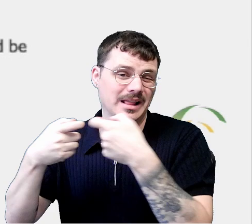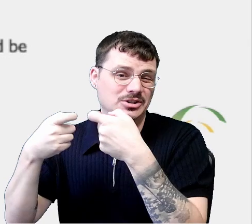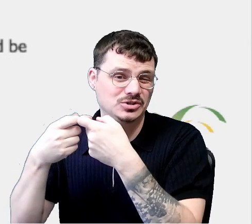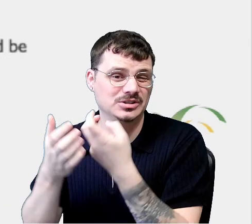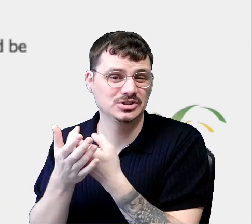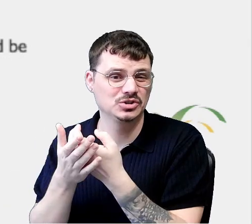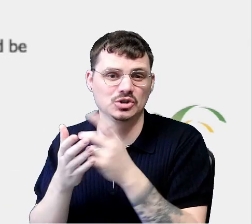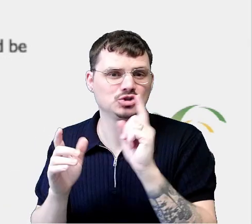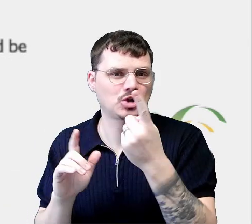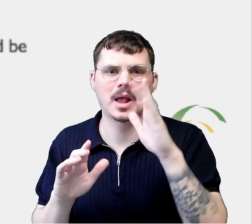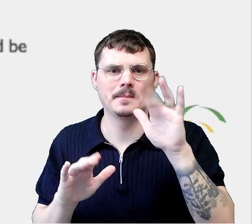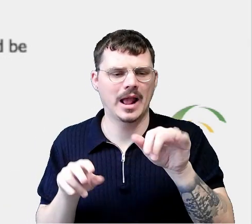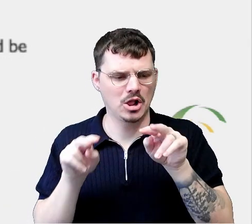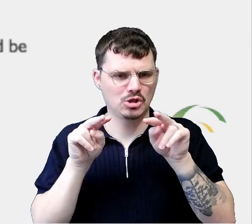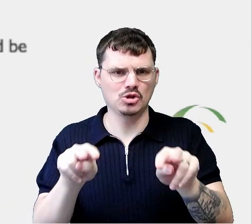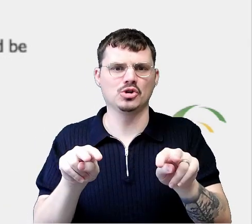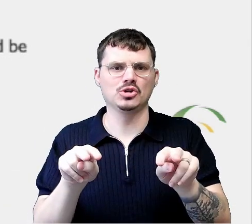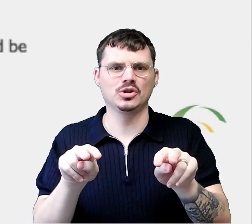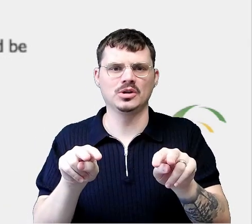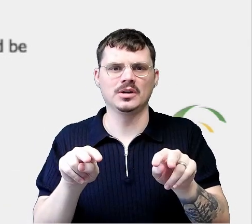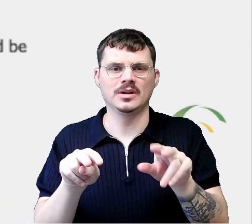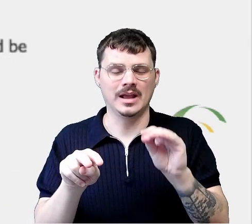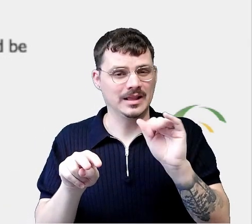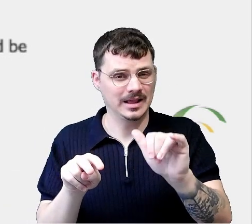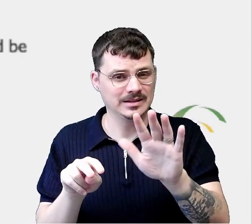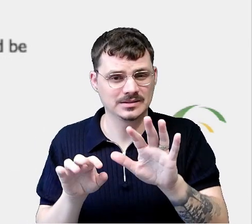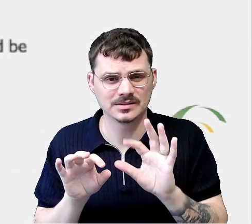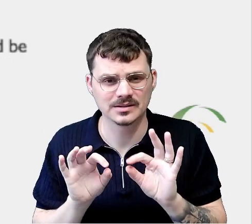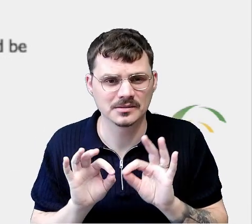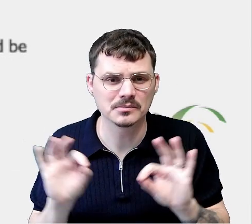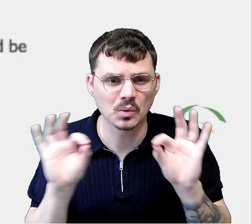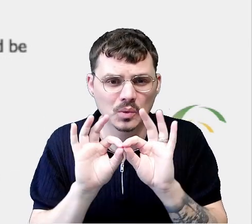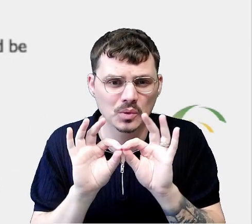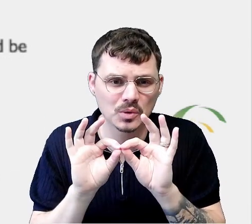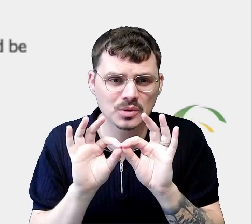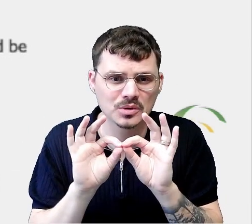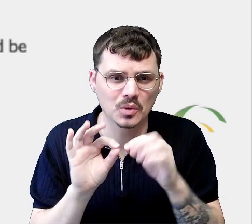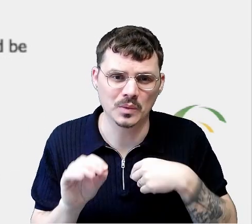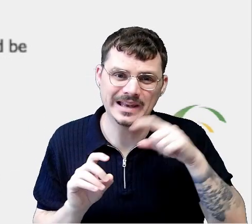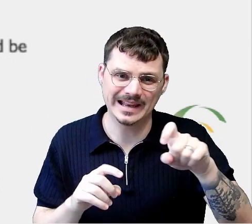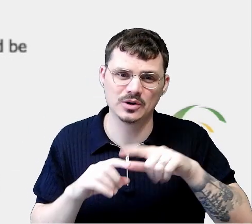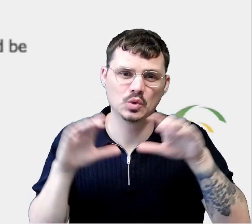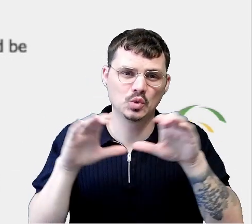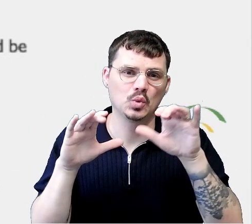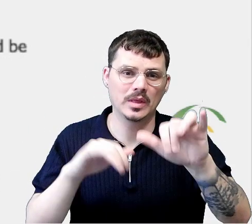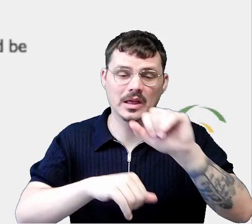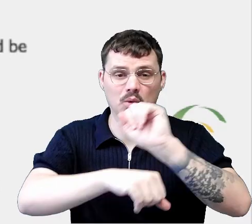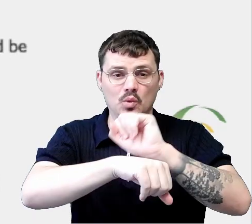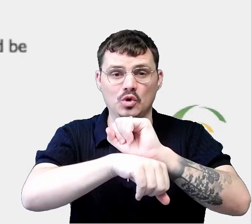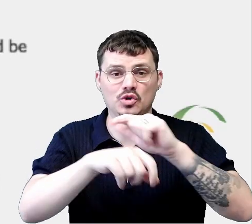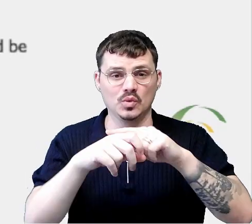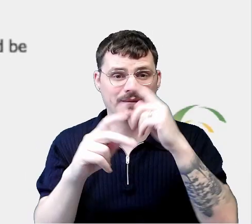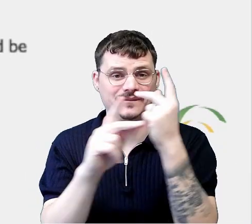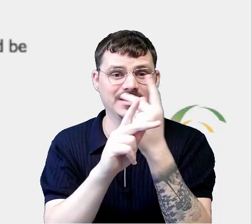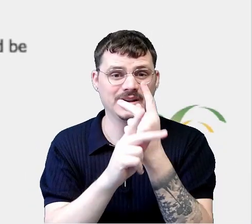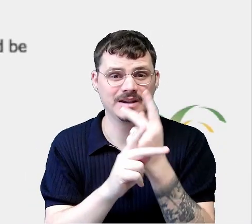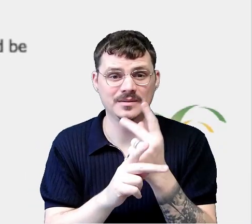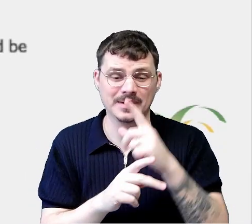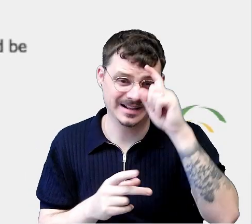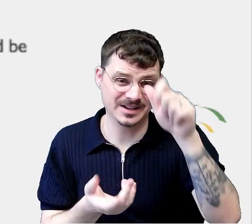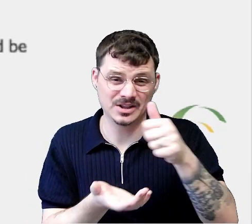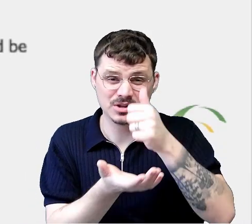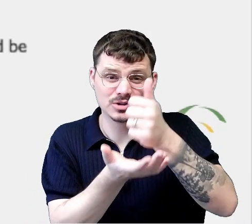looking. And that's terribly important, isn't it? We need to do the work of figuring it out